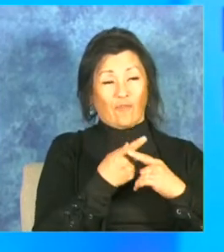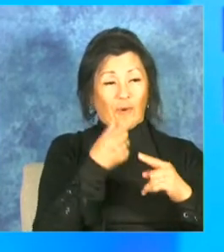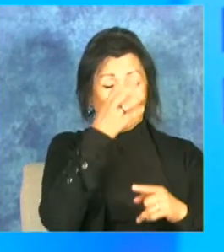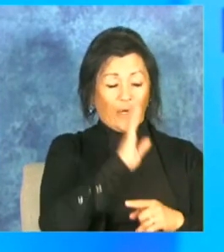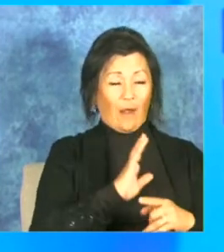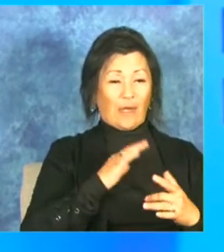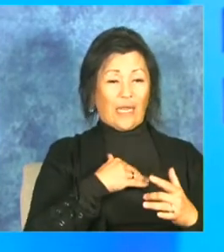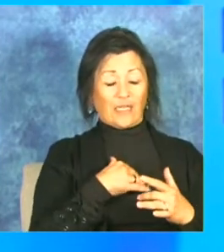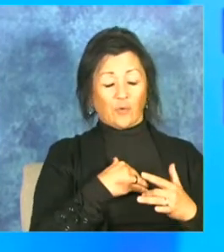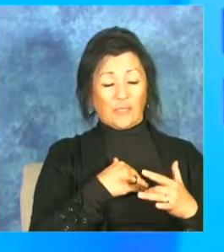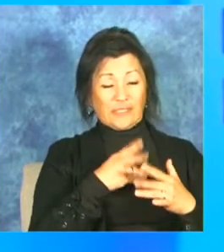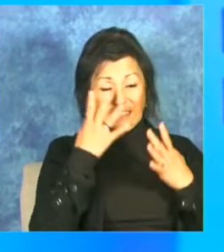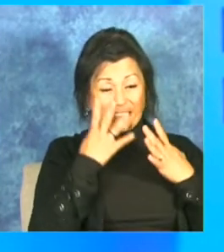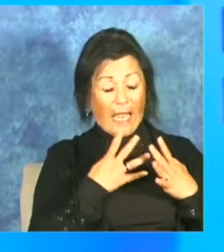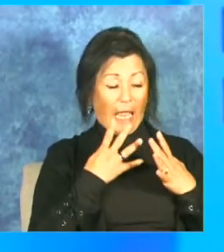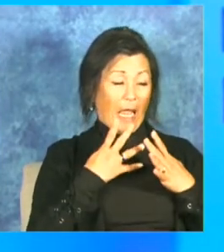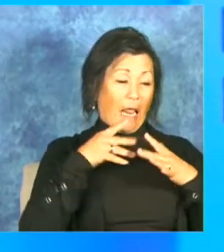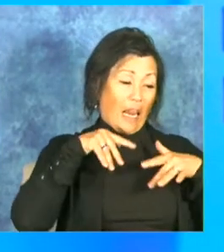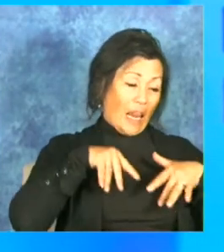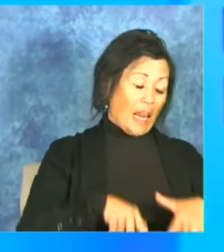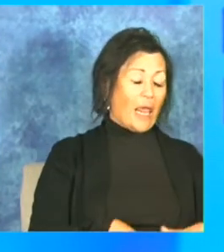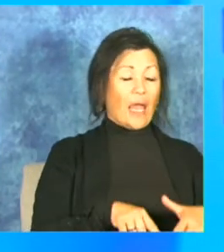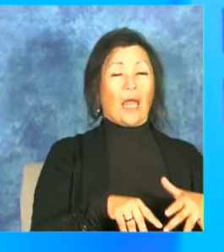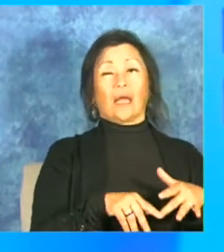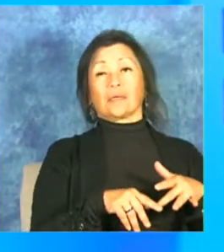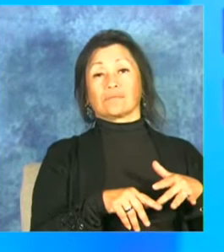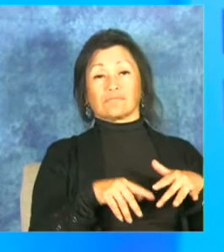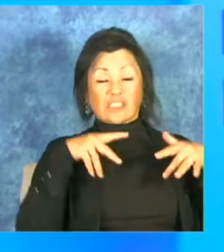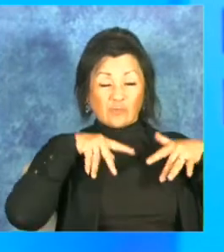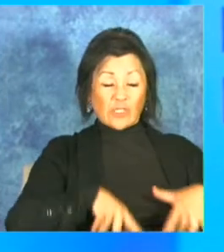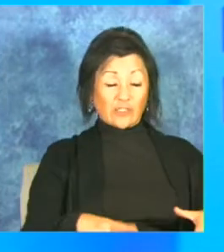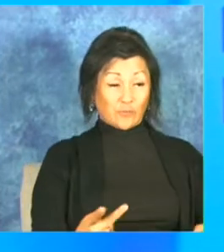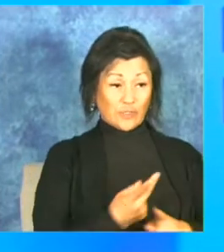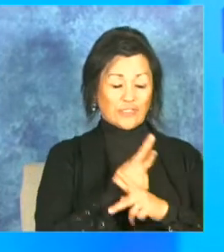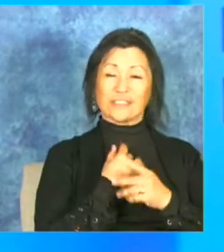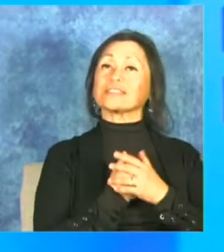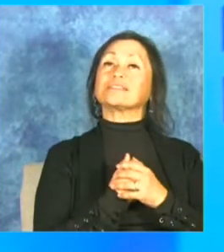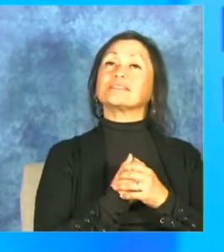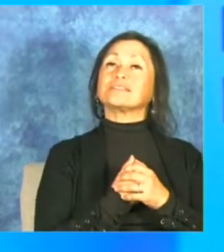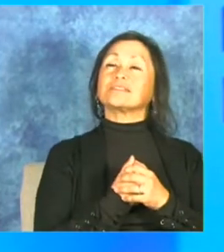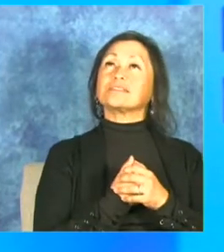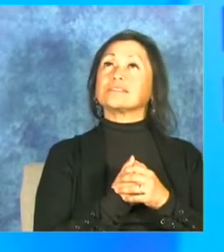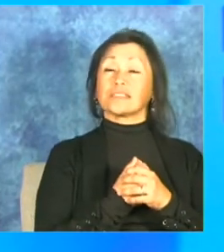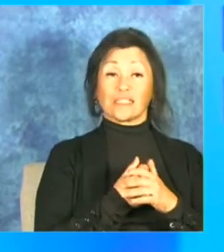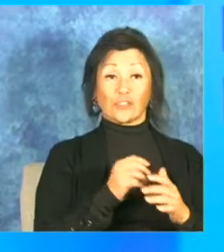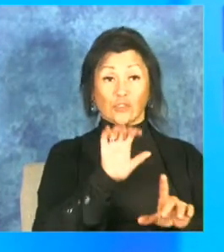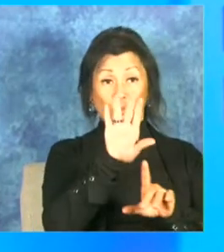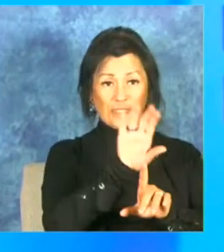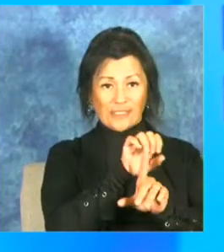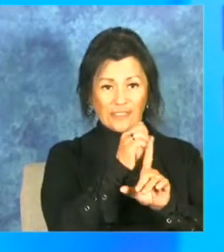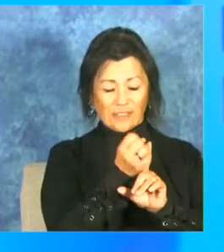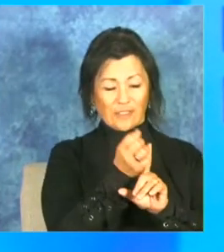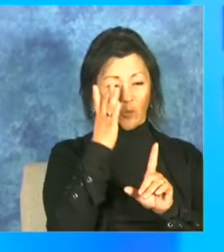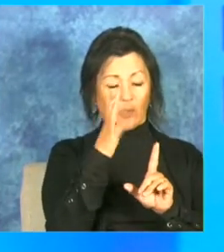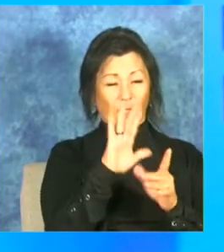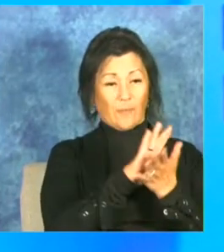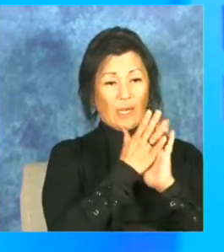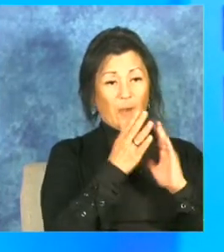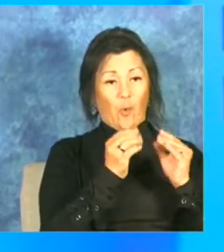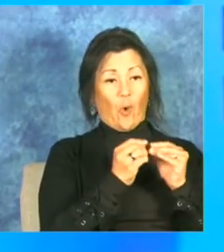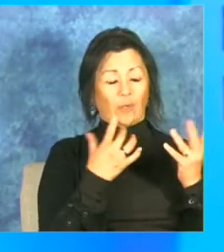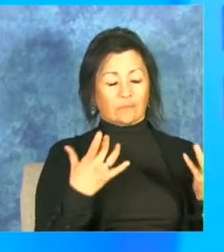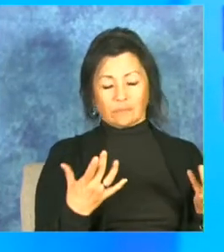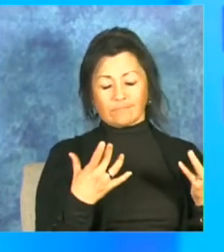wallow in your struggles. Your depression is going to get deeper. Your situations are going to become more